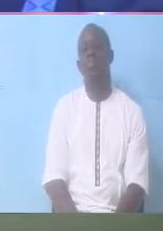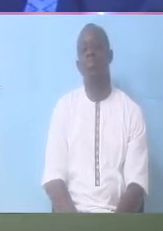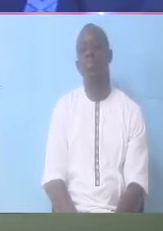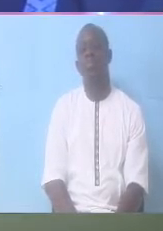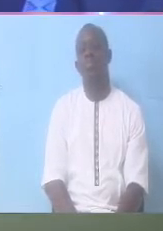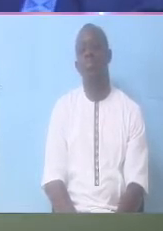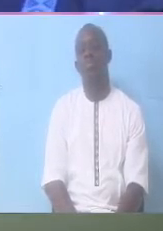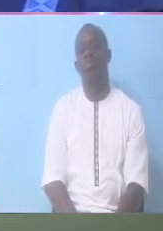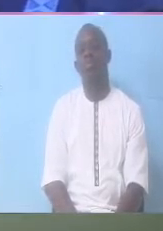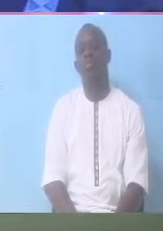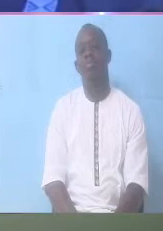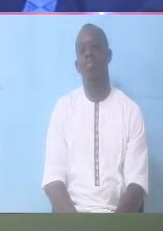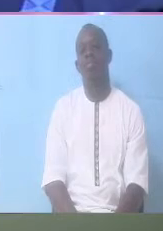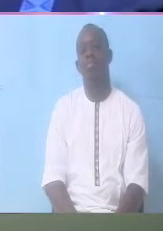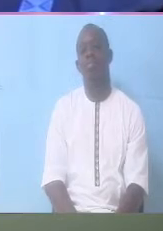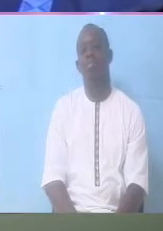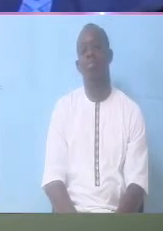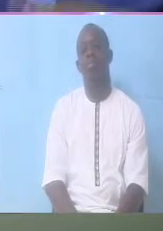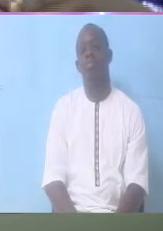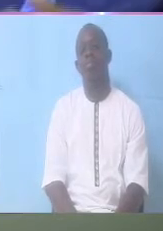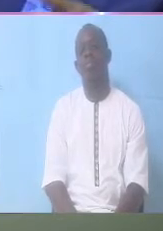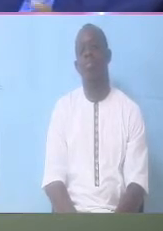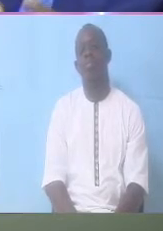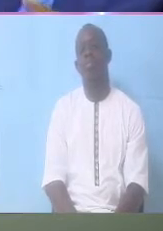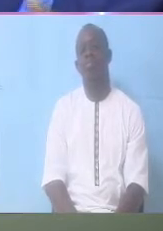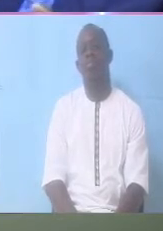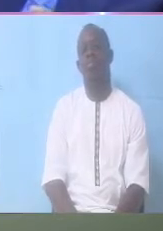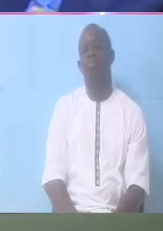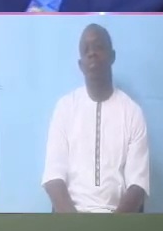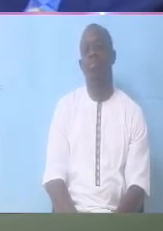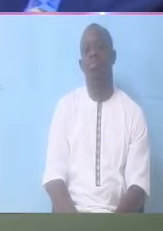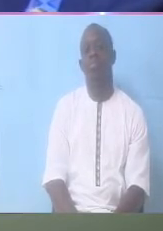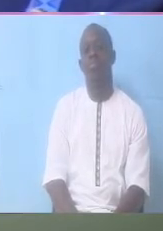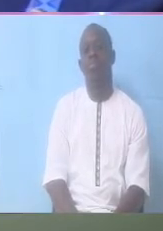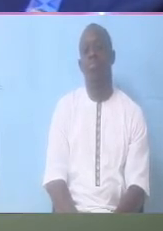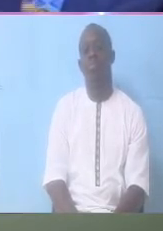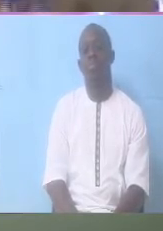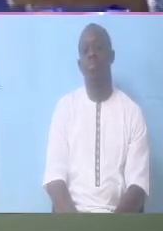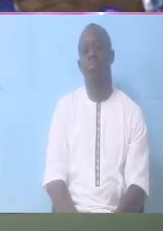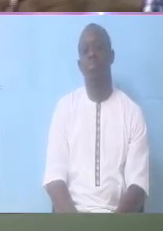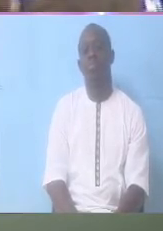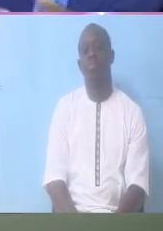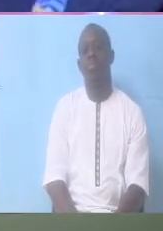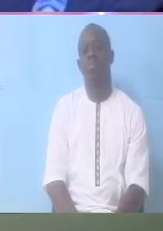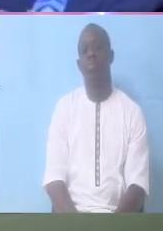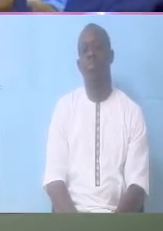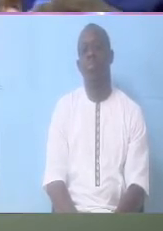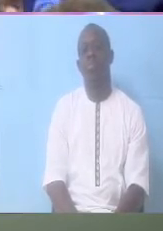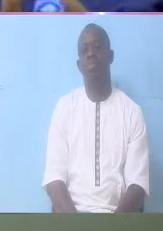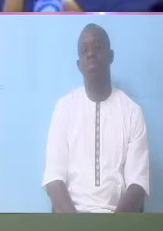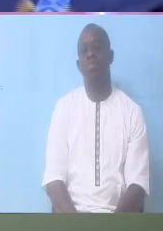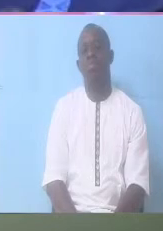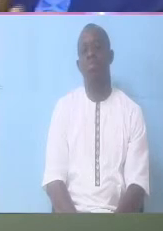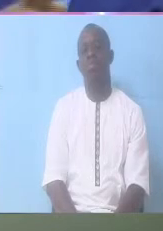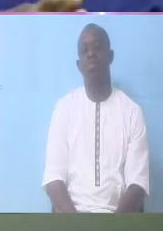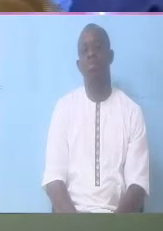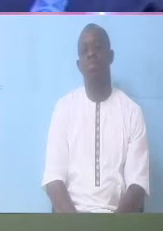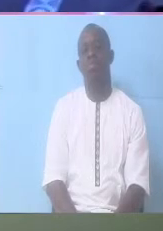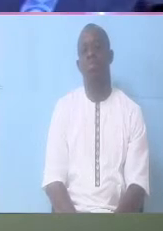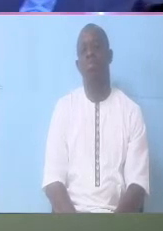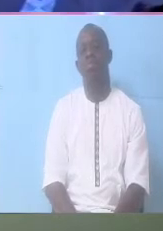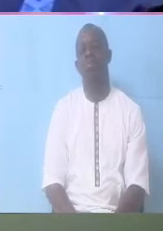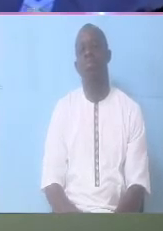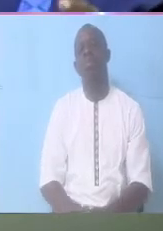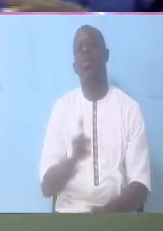truth. You playing this game whereby whenever it is there is evidence to blame Jammeh, you try